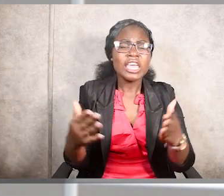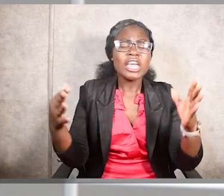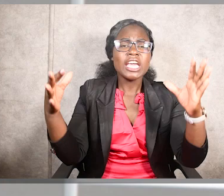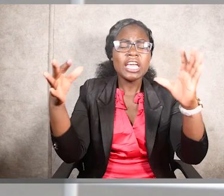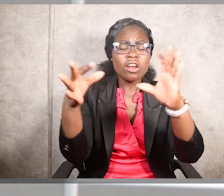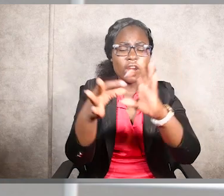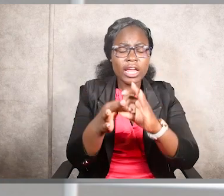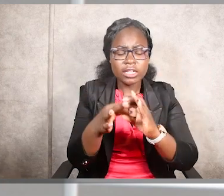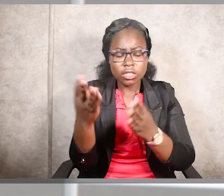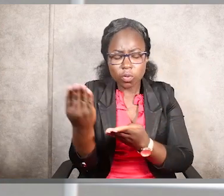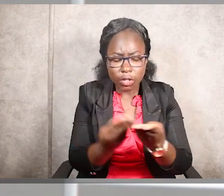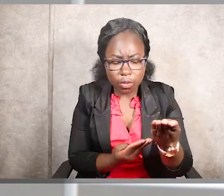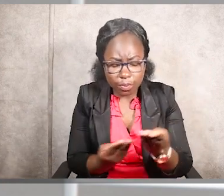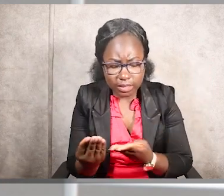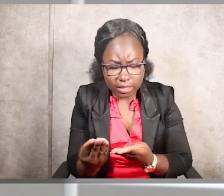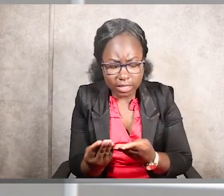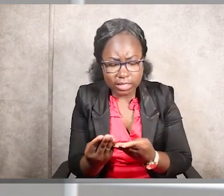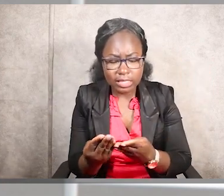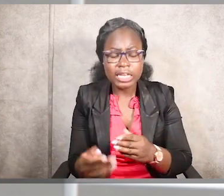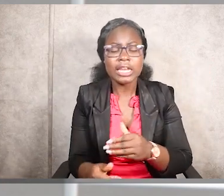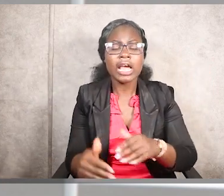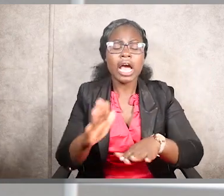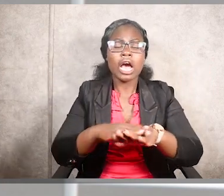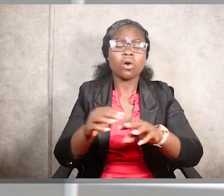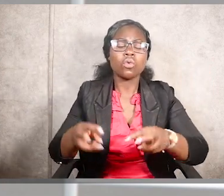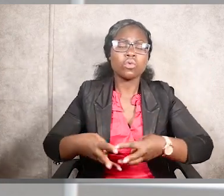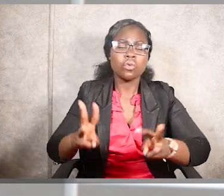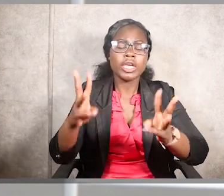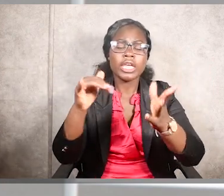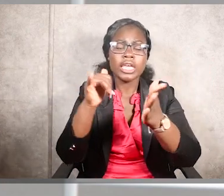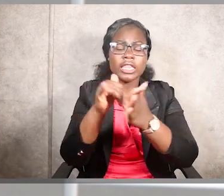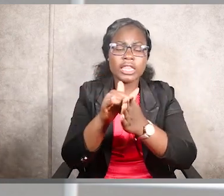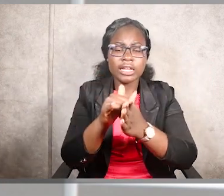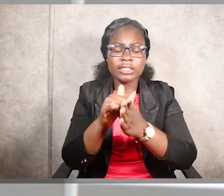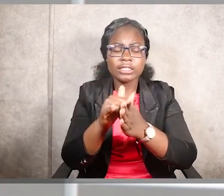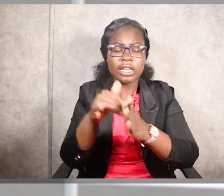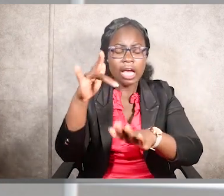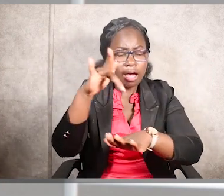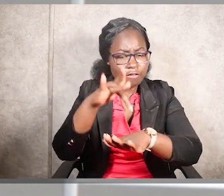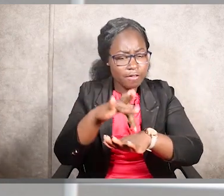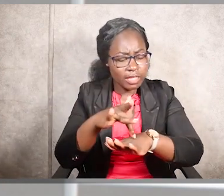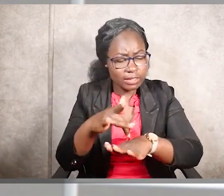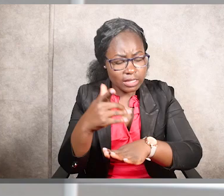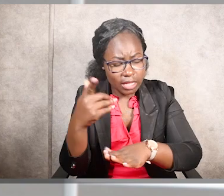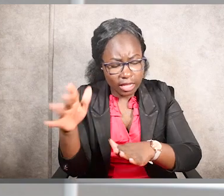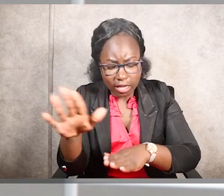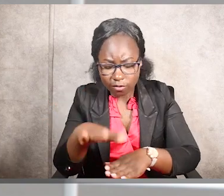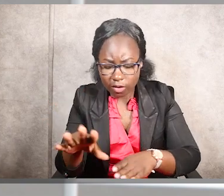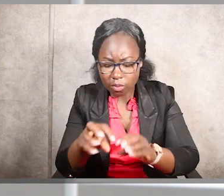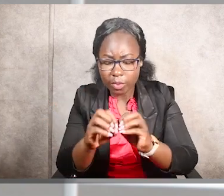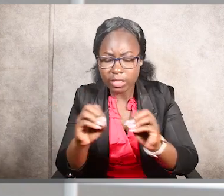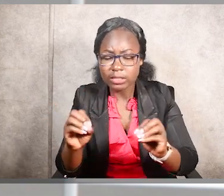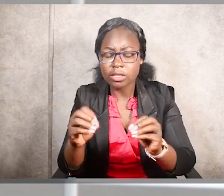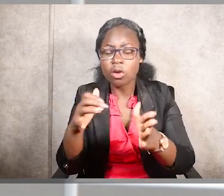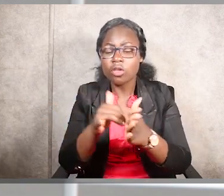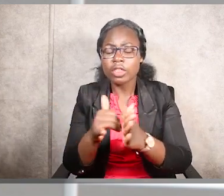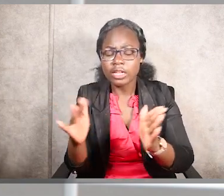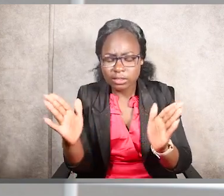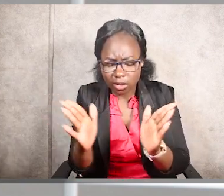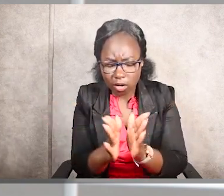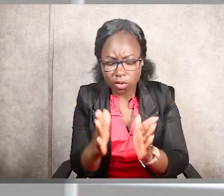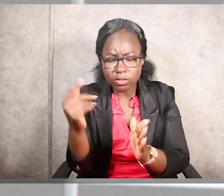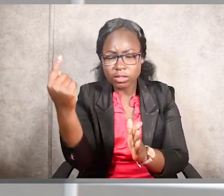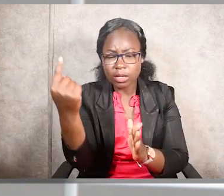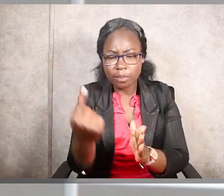in a sustainable way that does less harm to the environment. That also closely ties